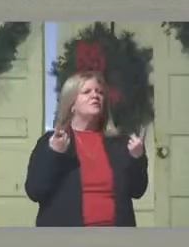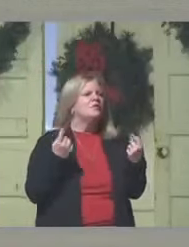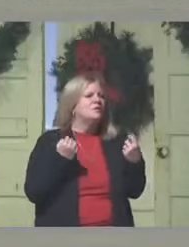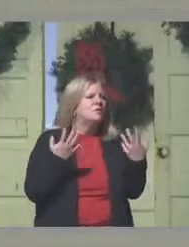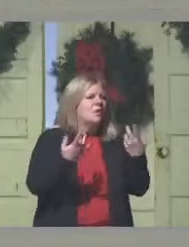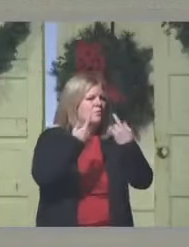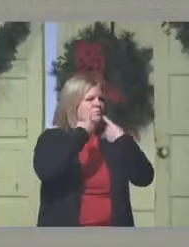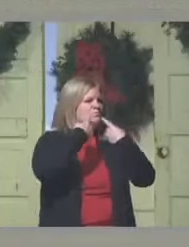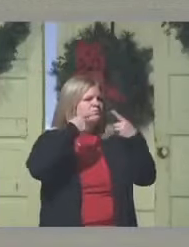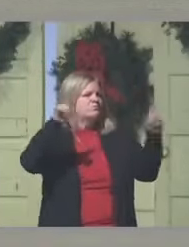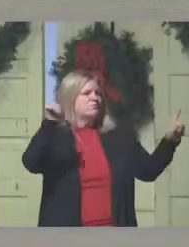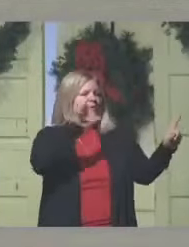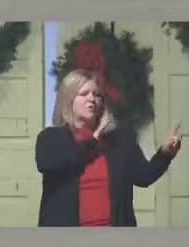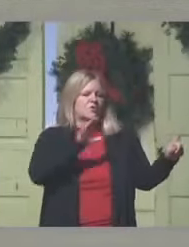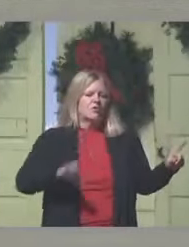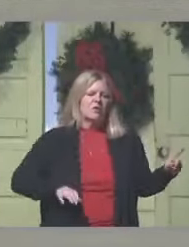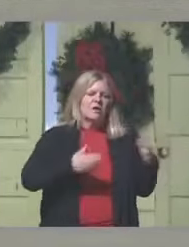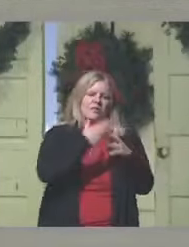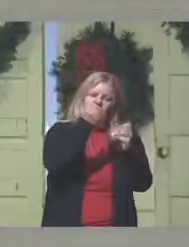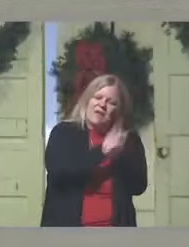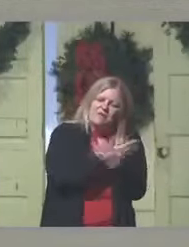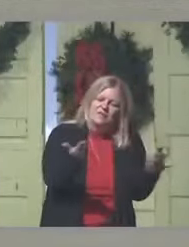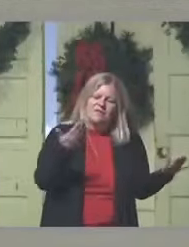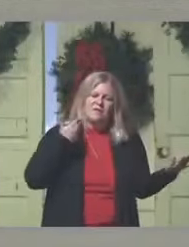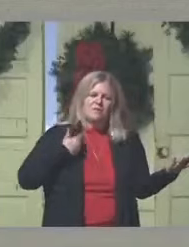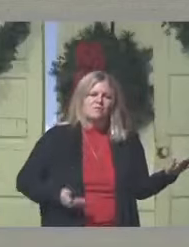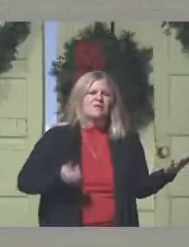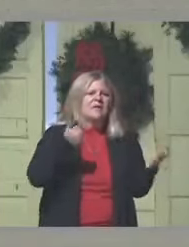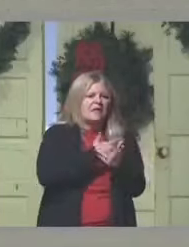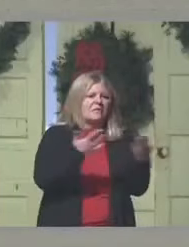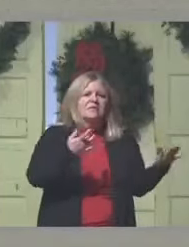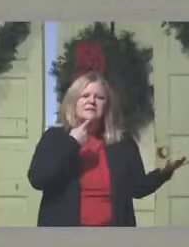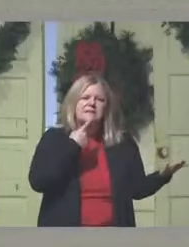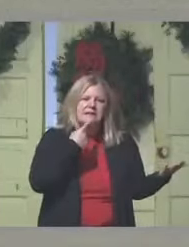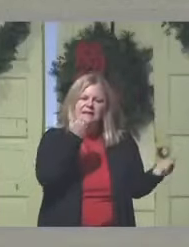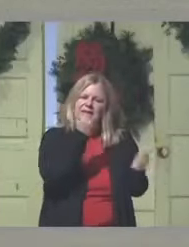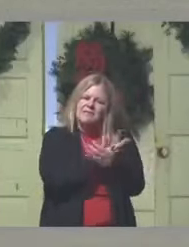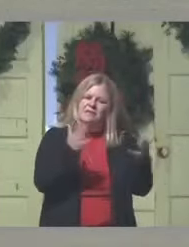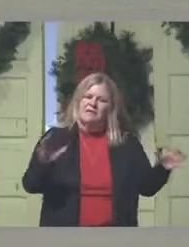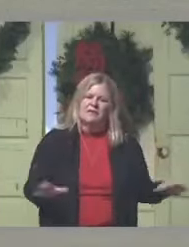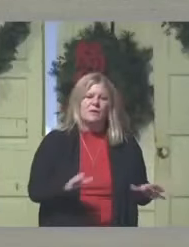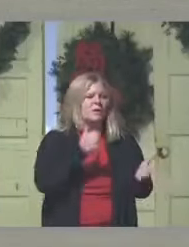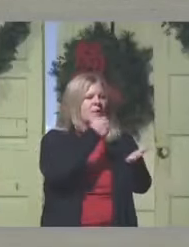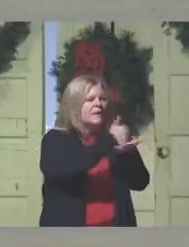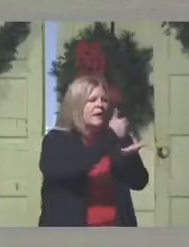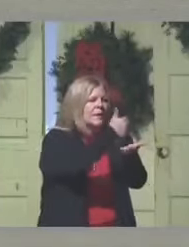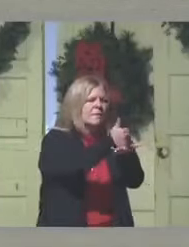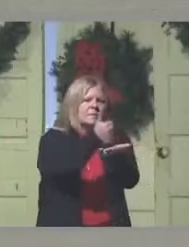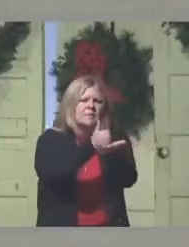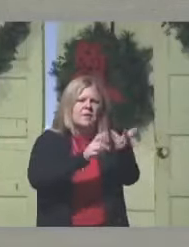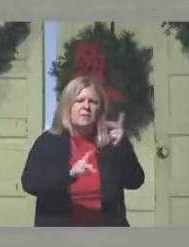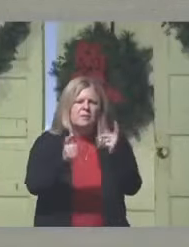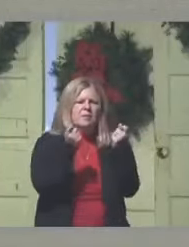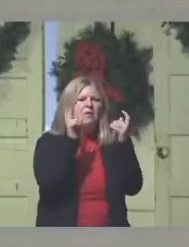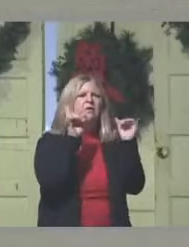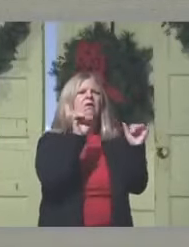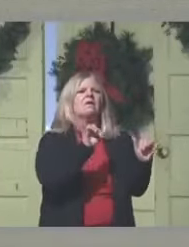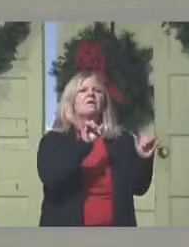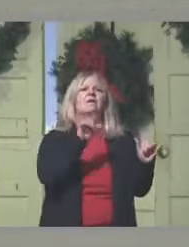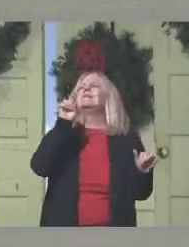Christ through all that we are, all that we say, and all that we do, helping people to see their need of Christ, informing them